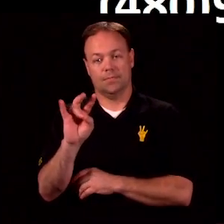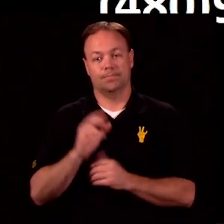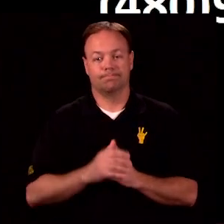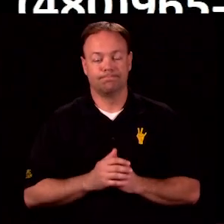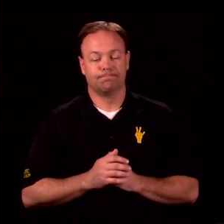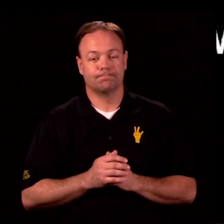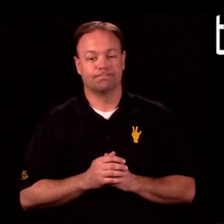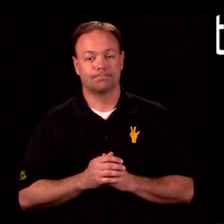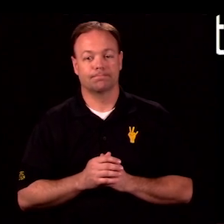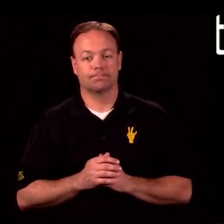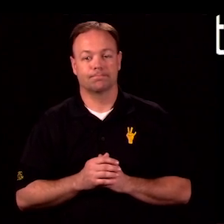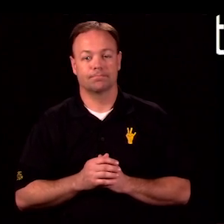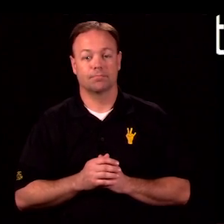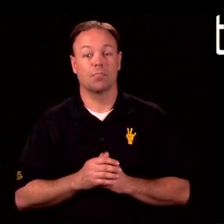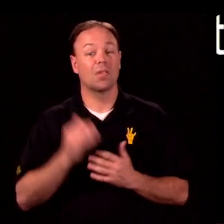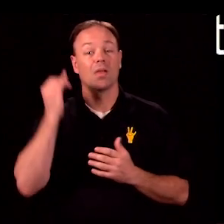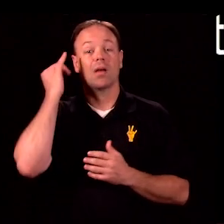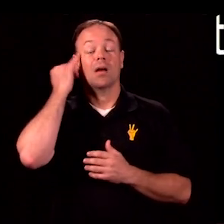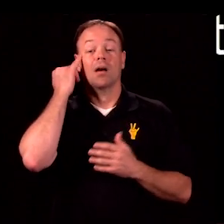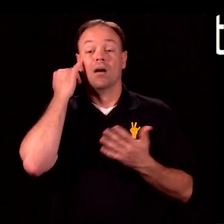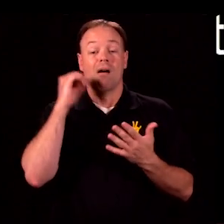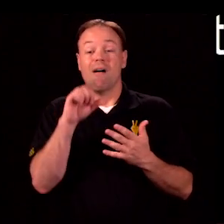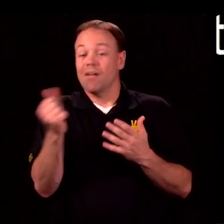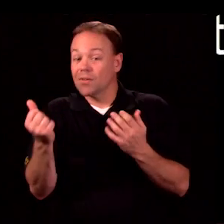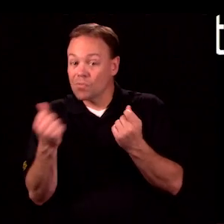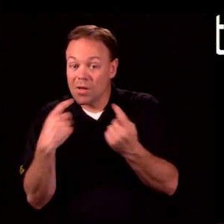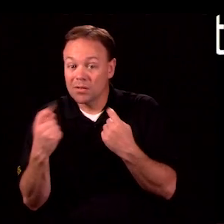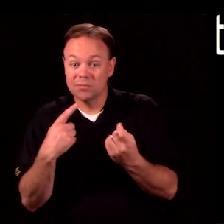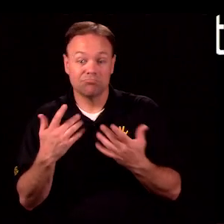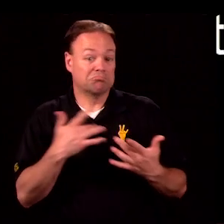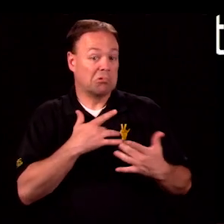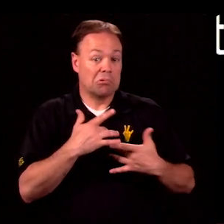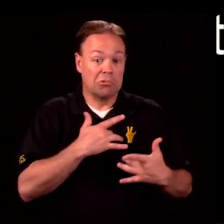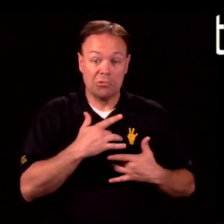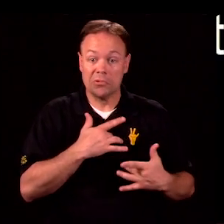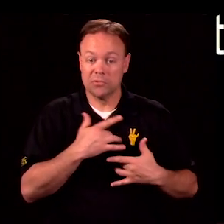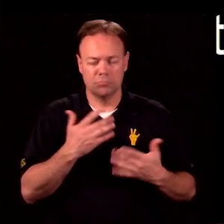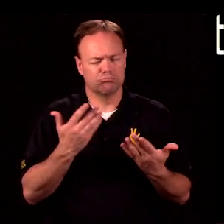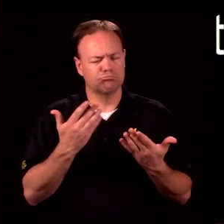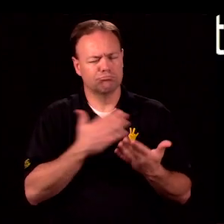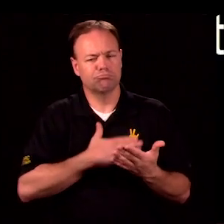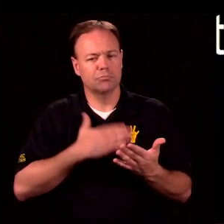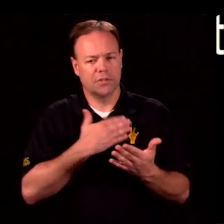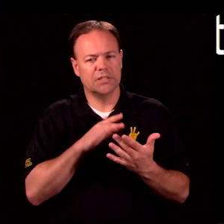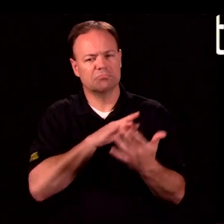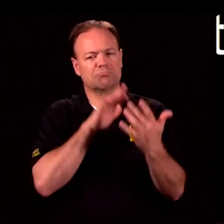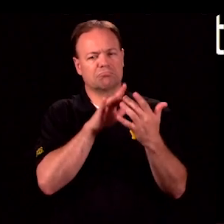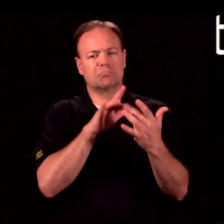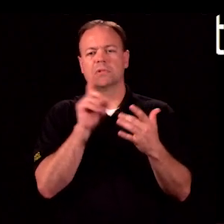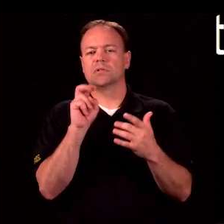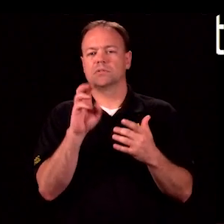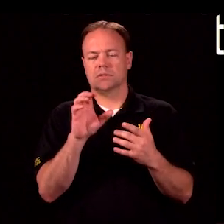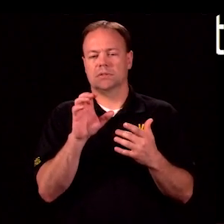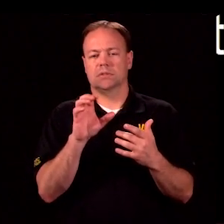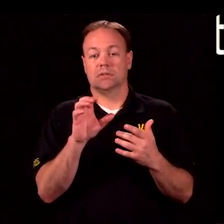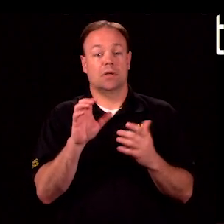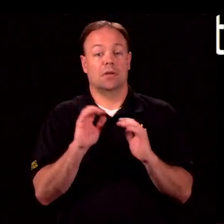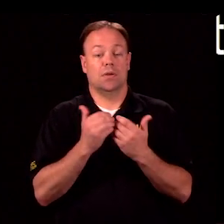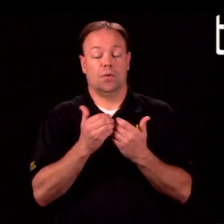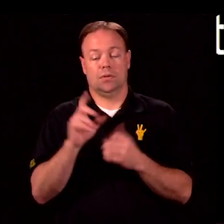480-965-5057. If you have any additional questions or concerns, please reach out to the DRC